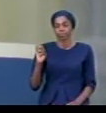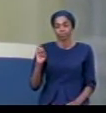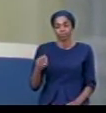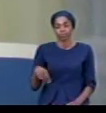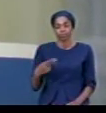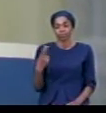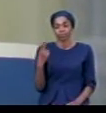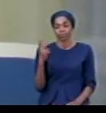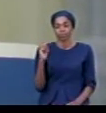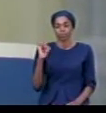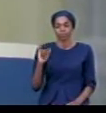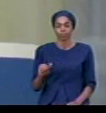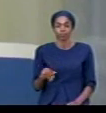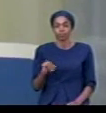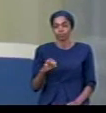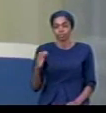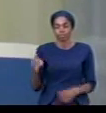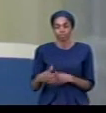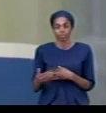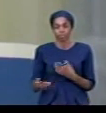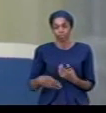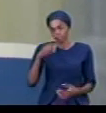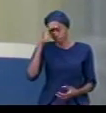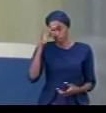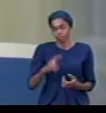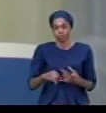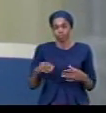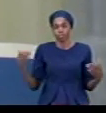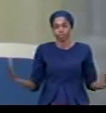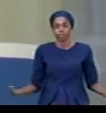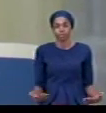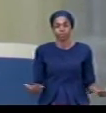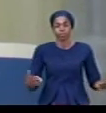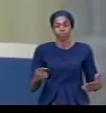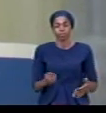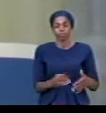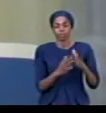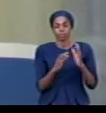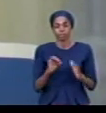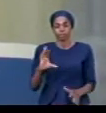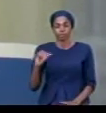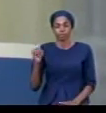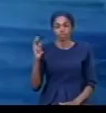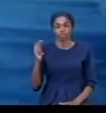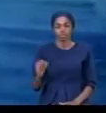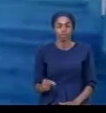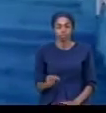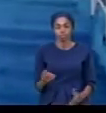those leaders of Khan that are here. That is, you're welcome, sir.